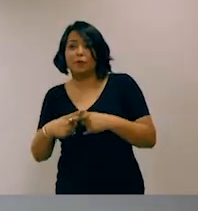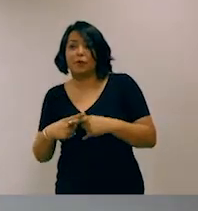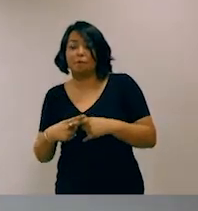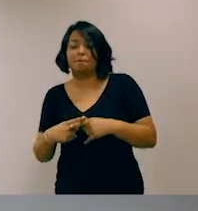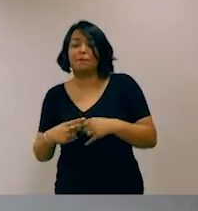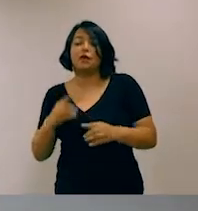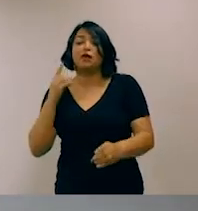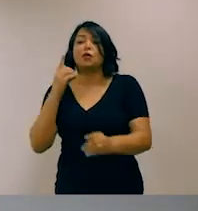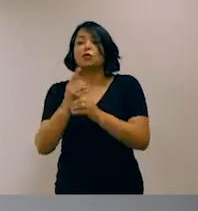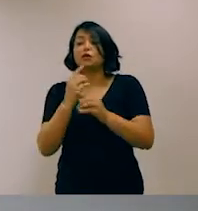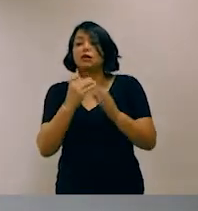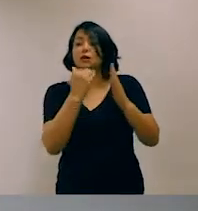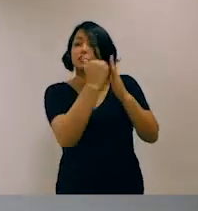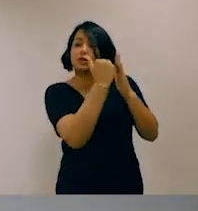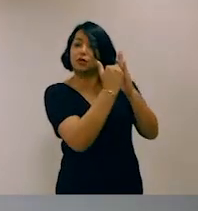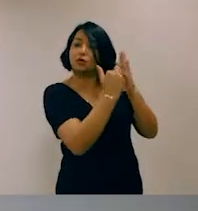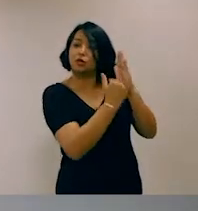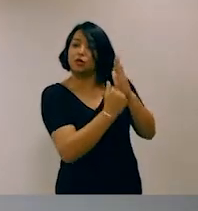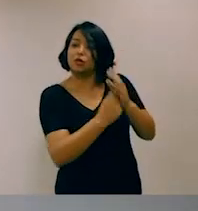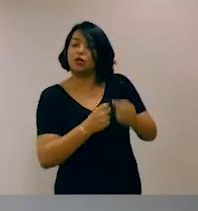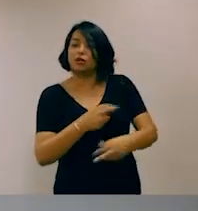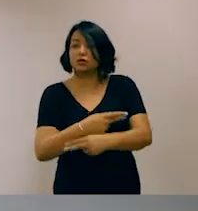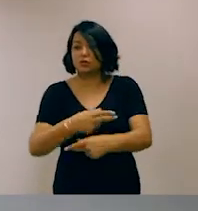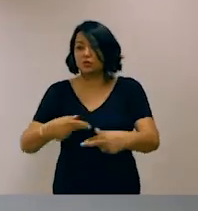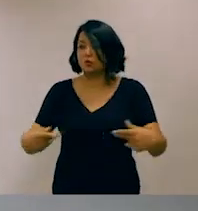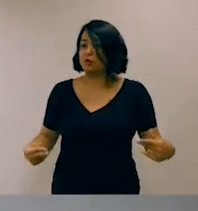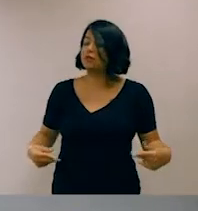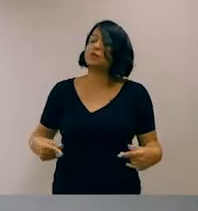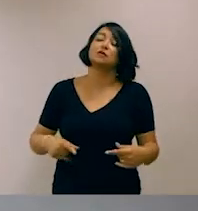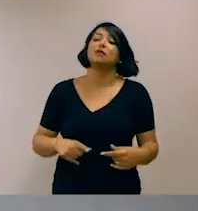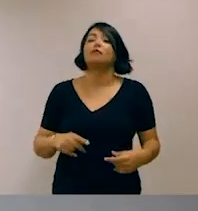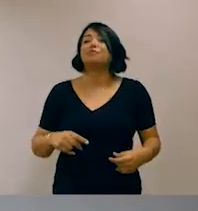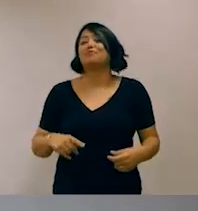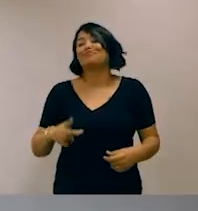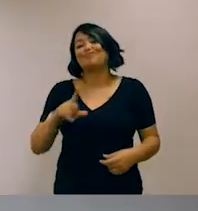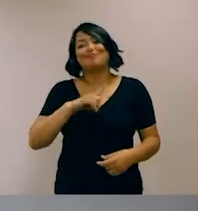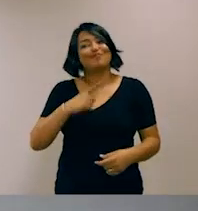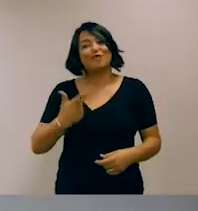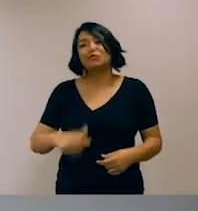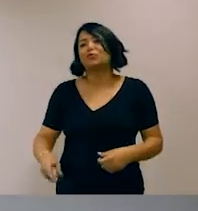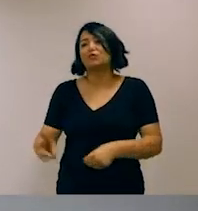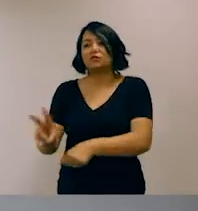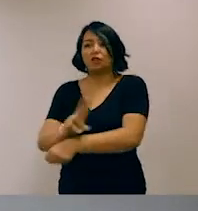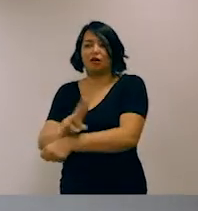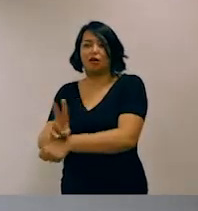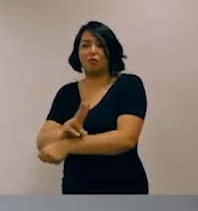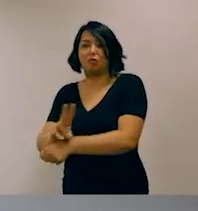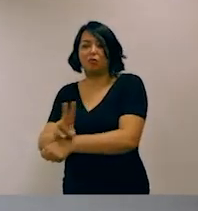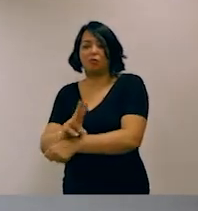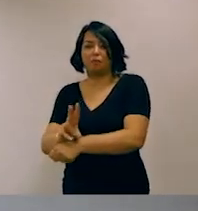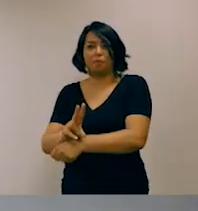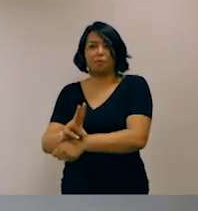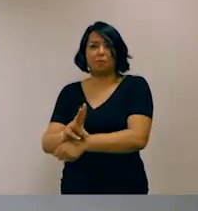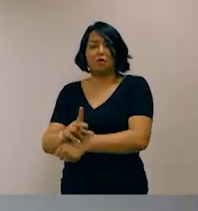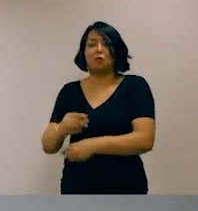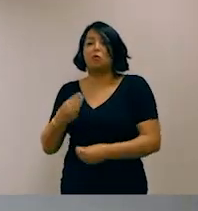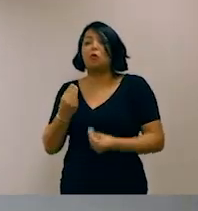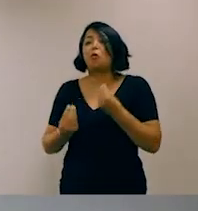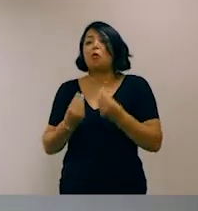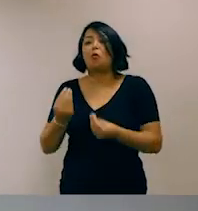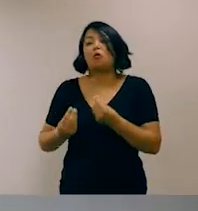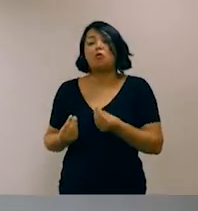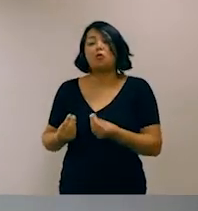of the clustering of the text to find the categories of products is non-supervised. So I don't have, at the end of the process, a